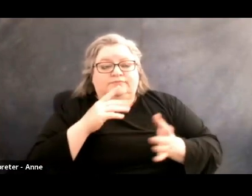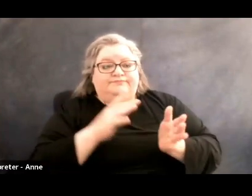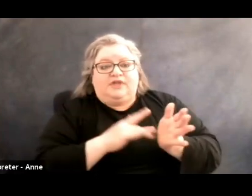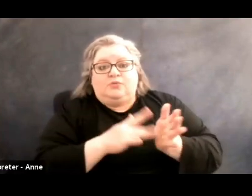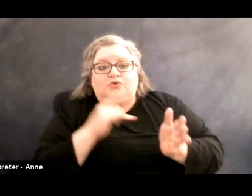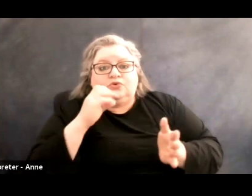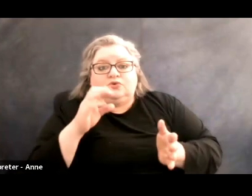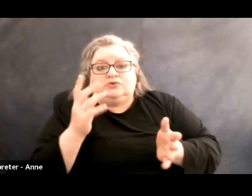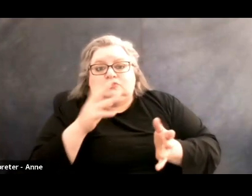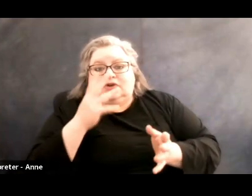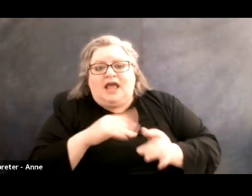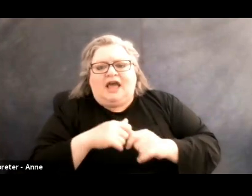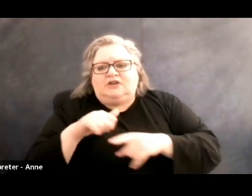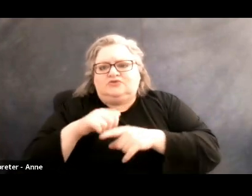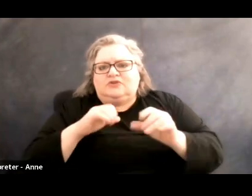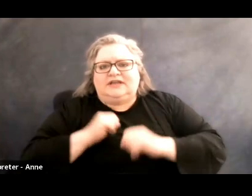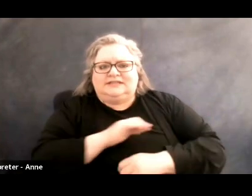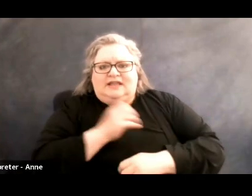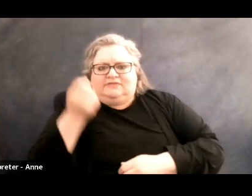make sure staff are trained to understand that?